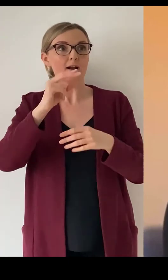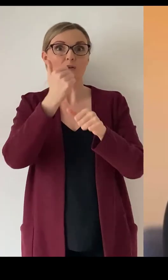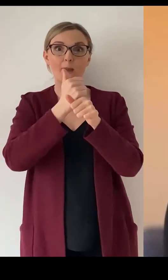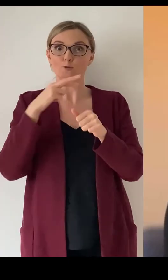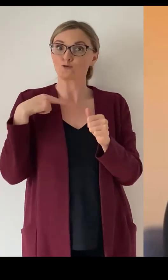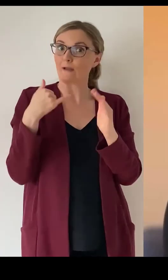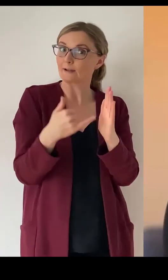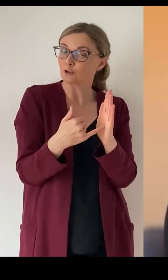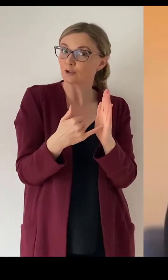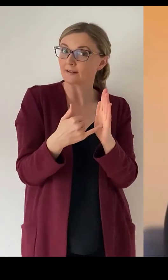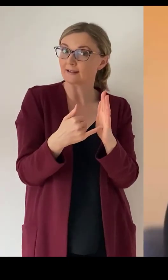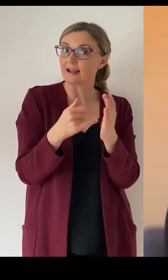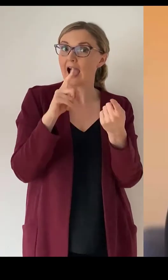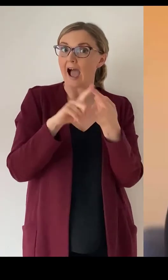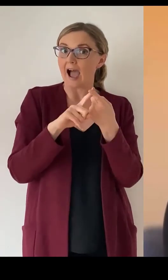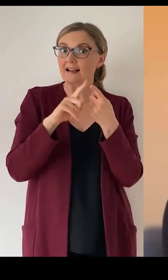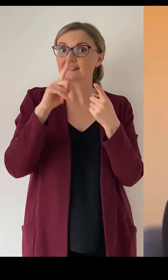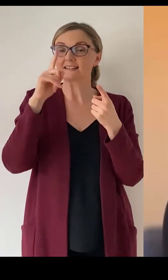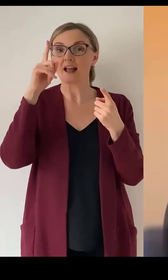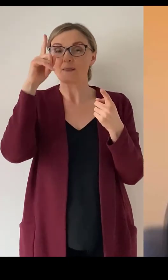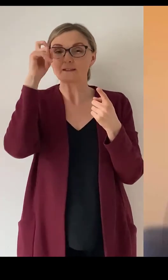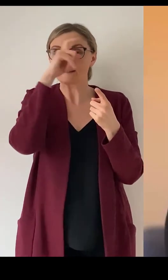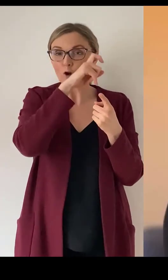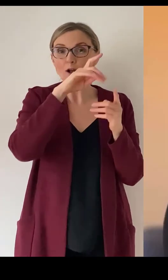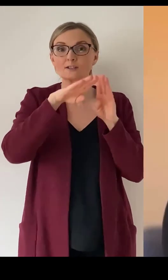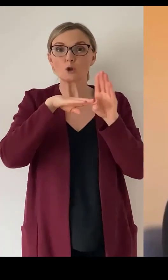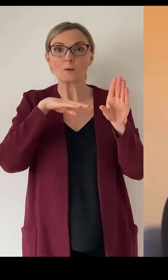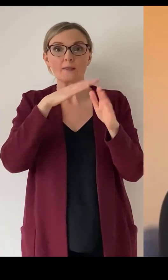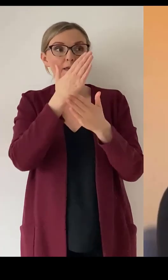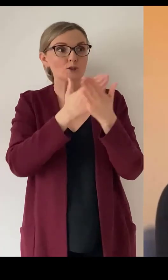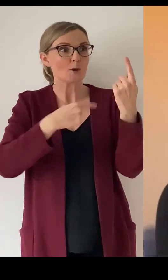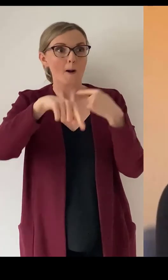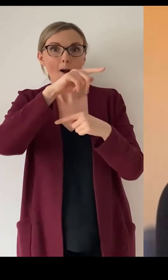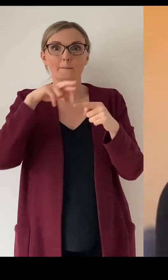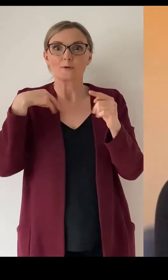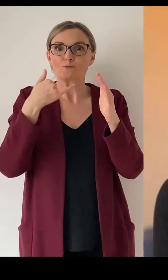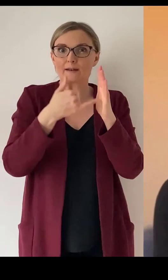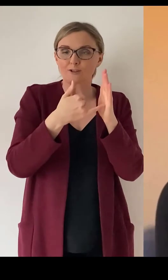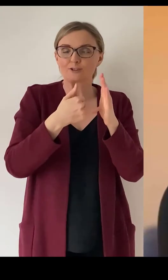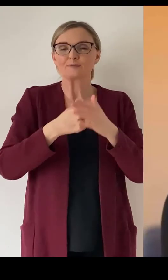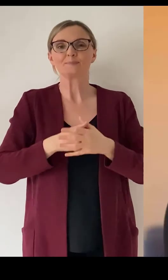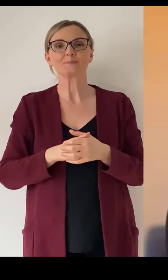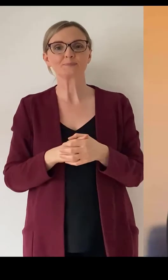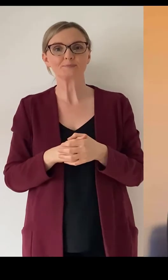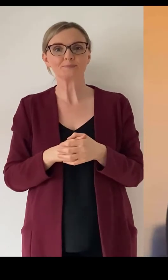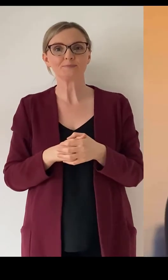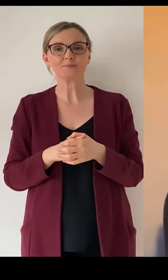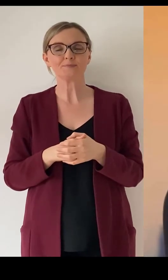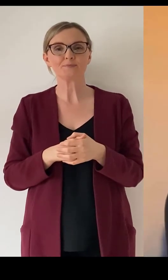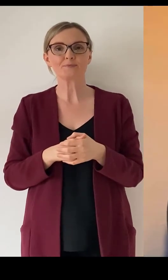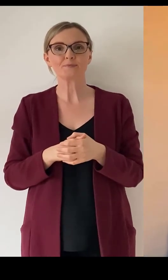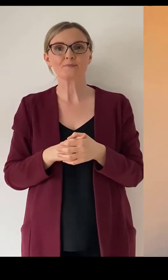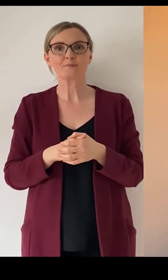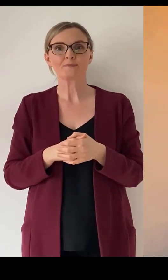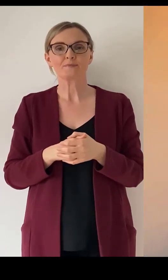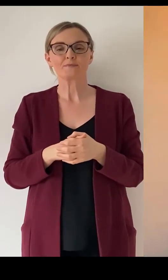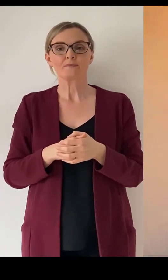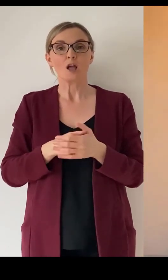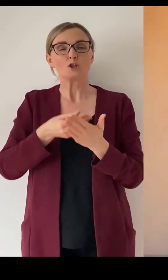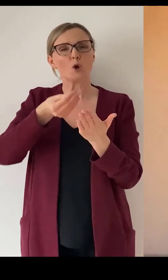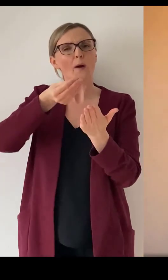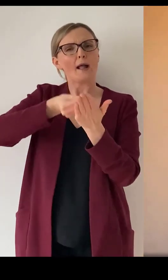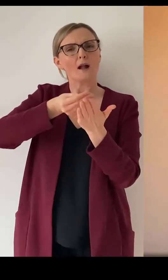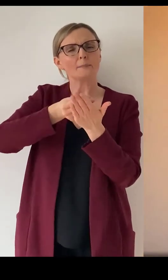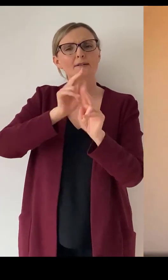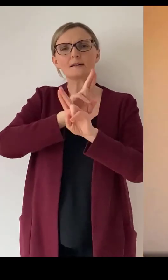and the difficult rituals some religions impose to their members. So economics is not so much